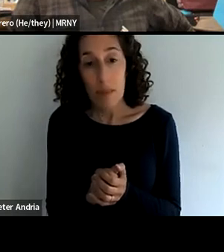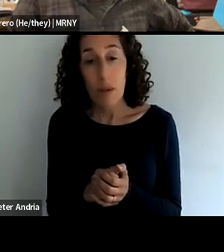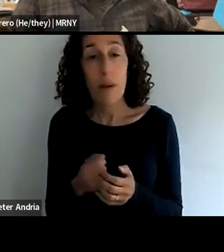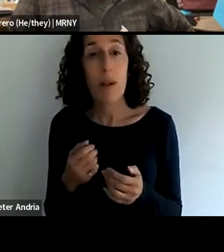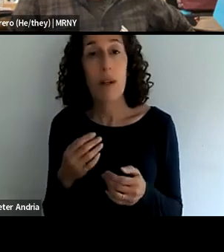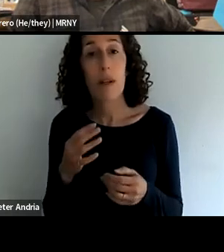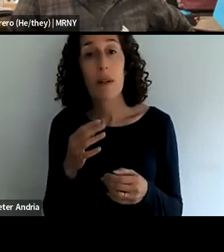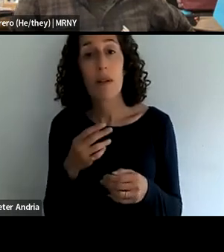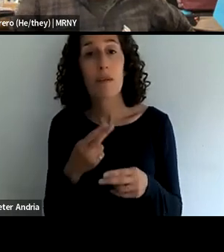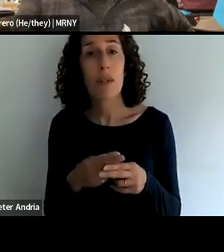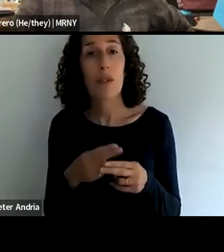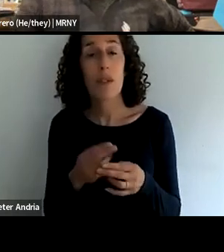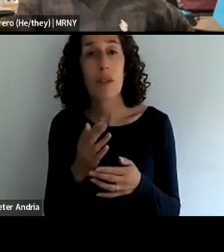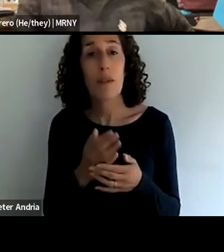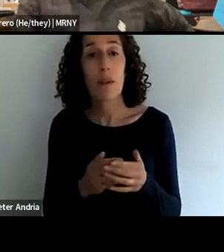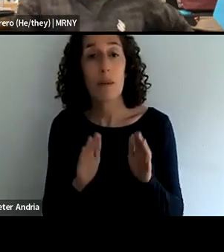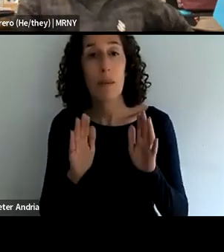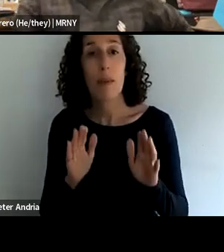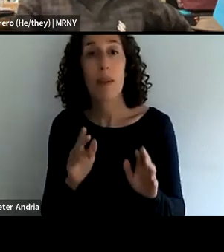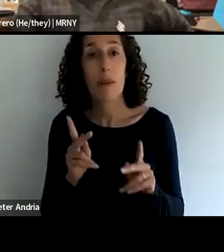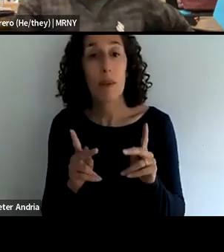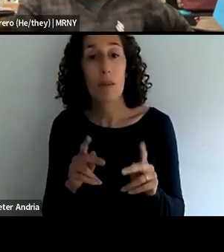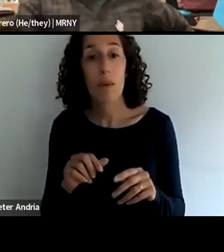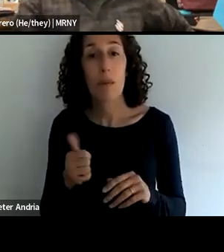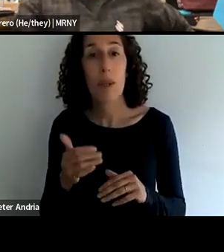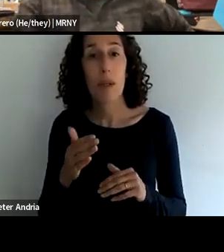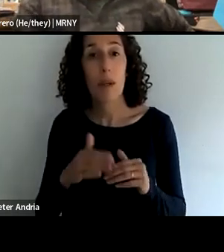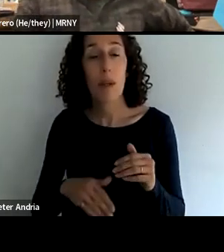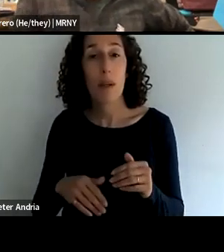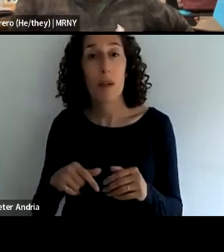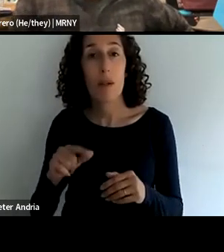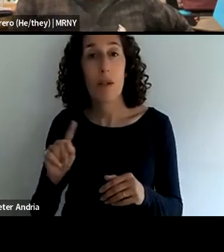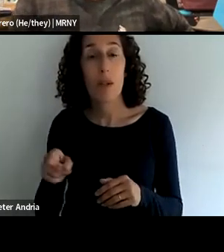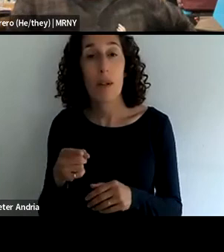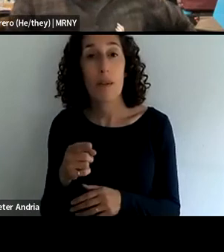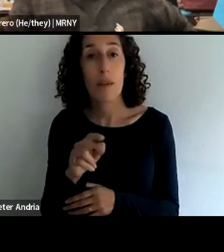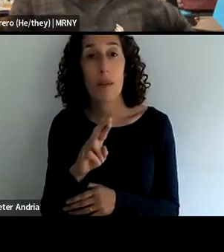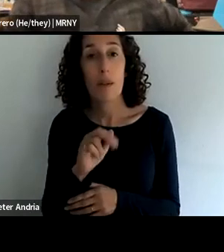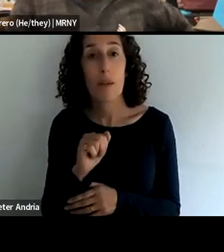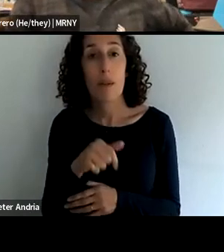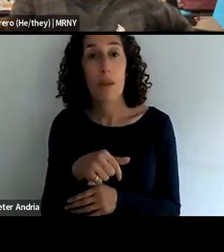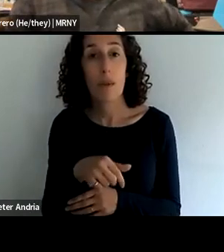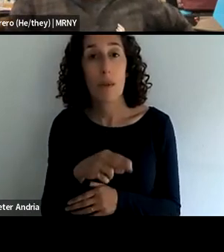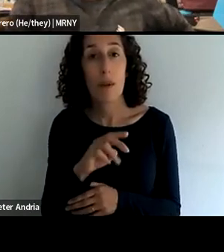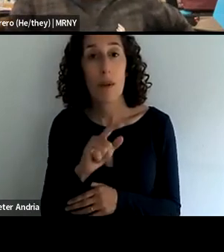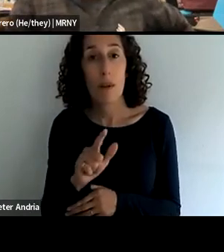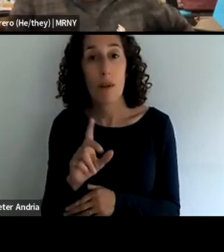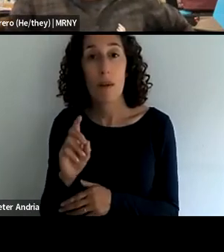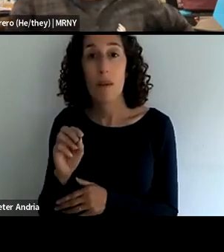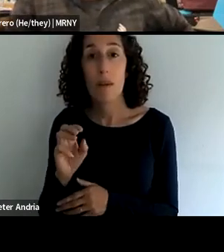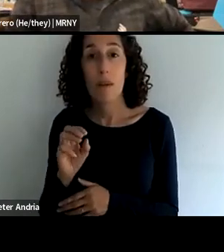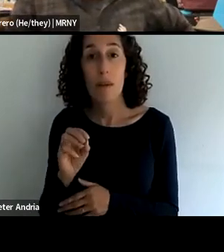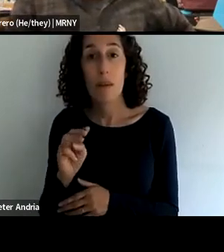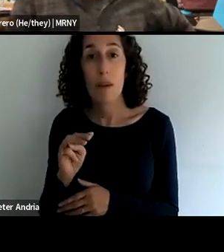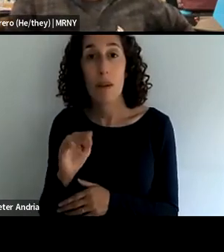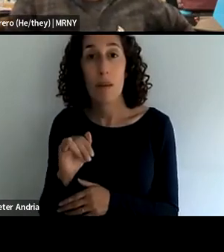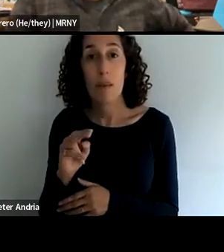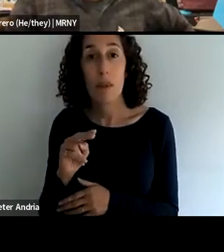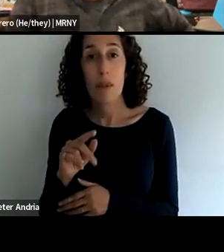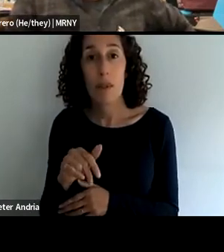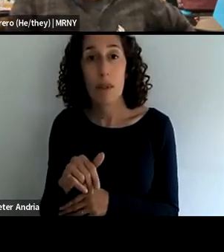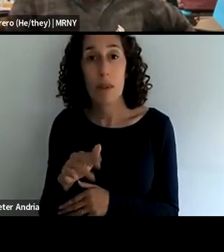about beyond Raquel Willis and Dominique Jackson and Alok, who do the bare minimum. I